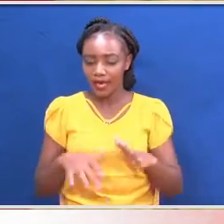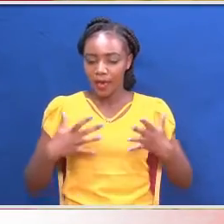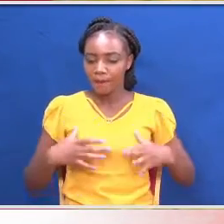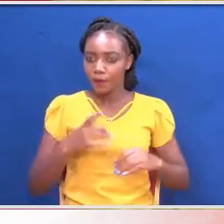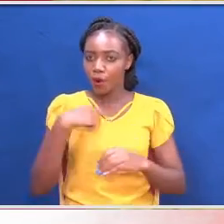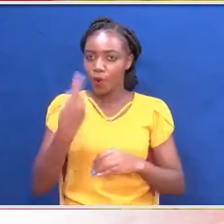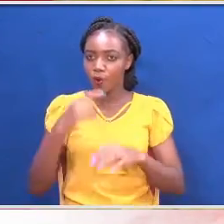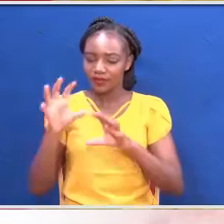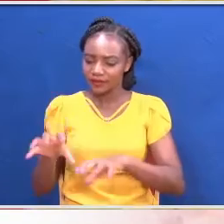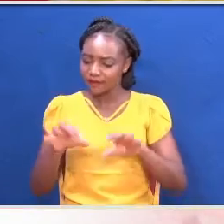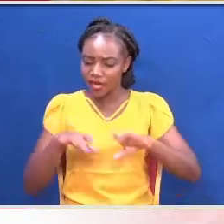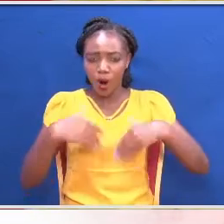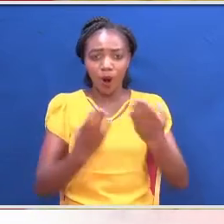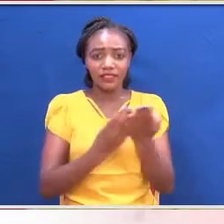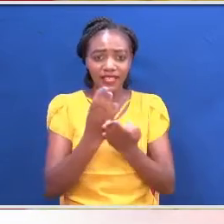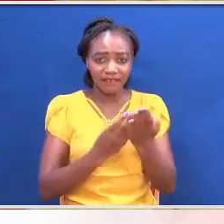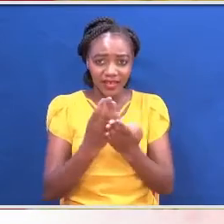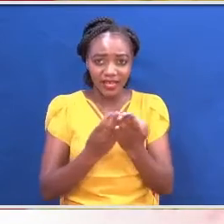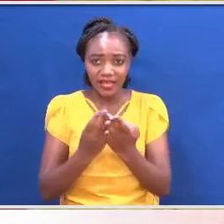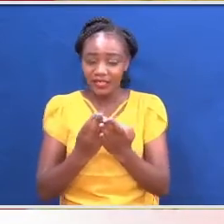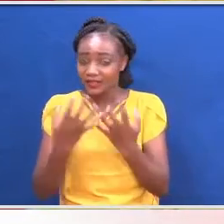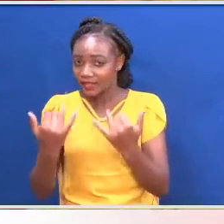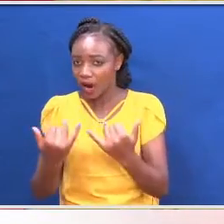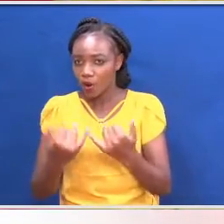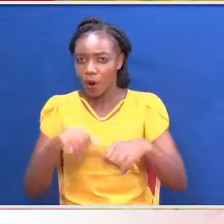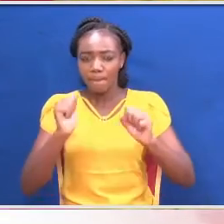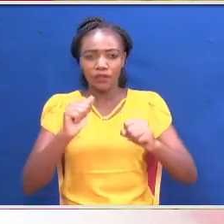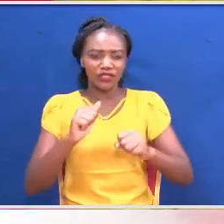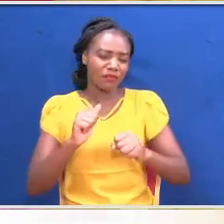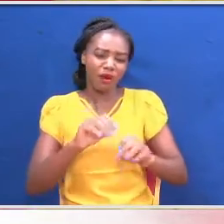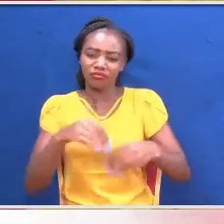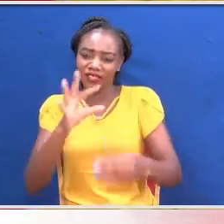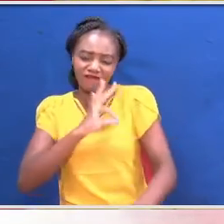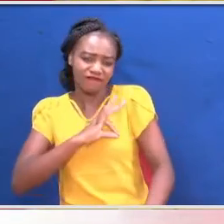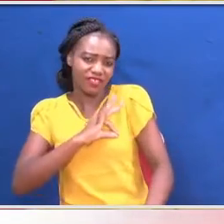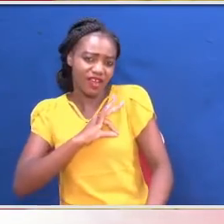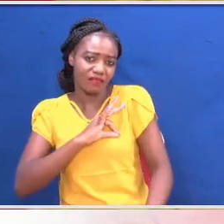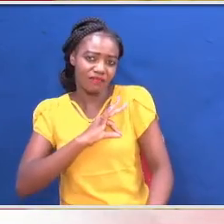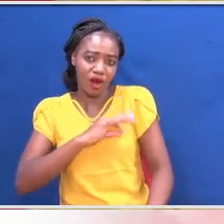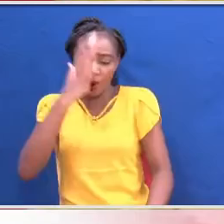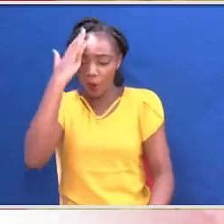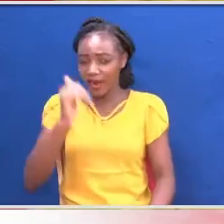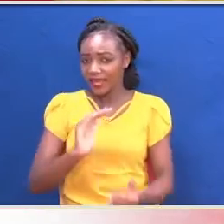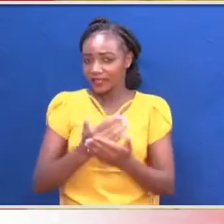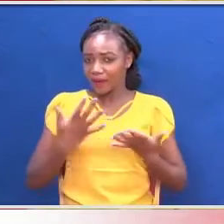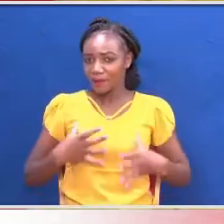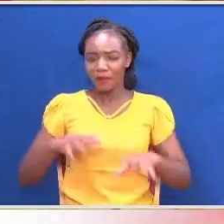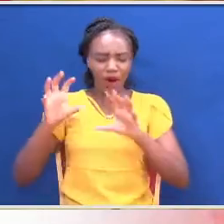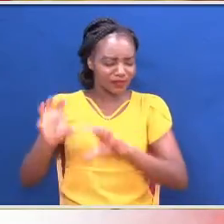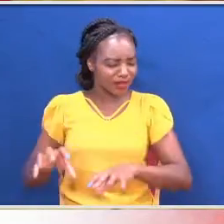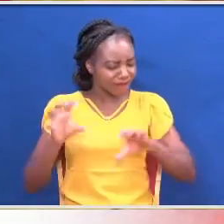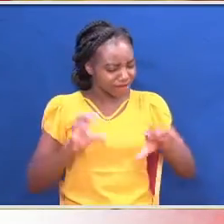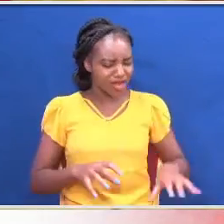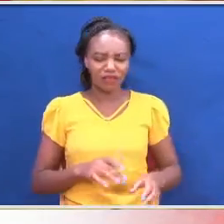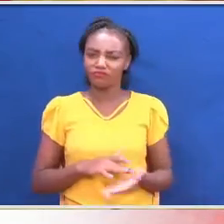are serving under these difficult situations, their pockets are not depleted, because people are really suffering. So